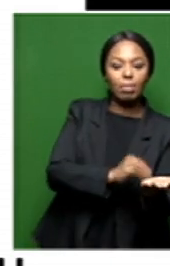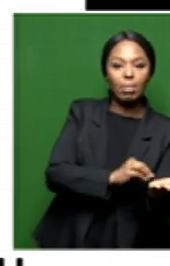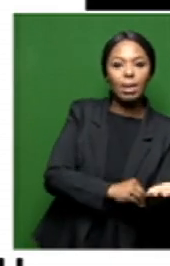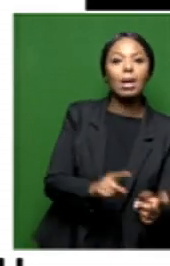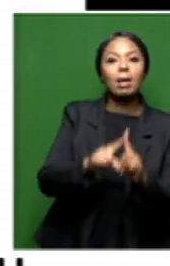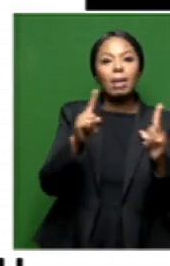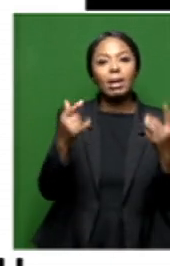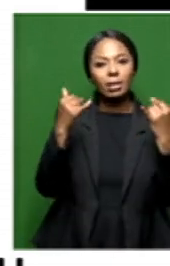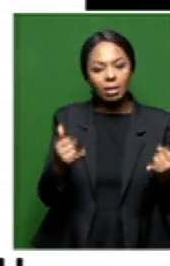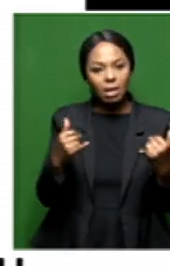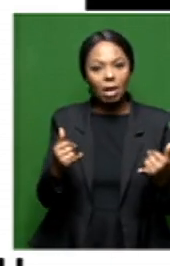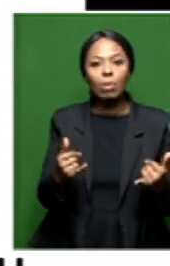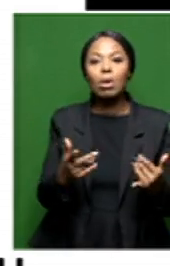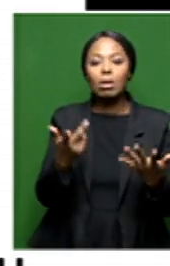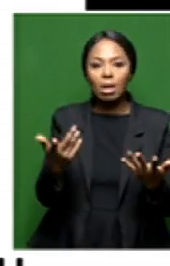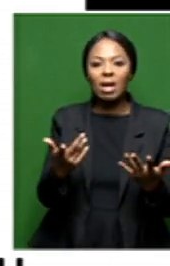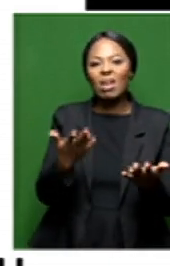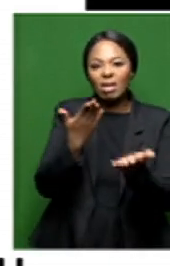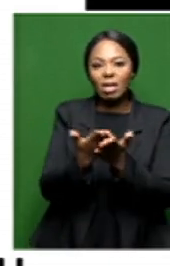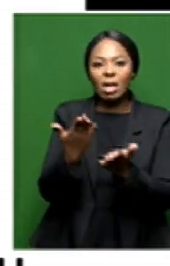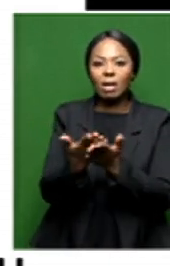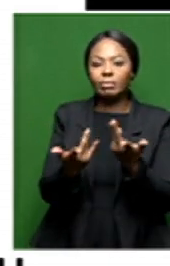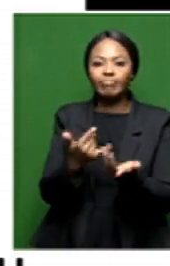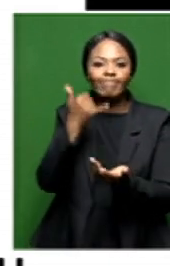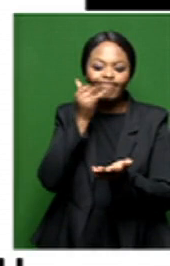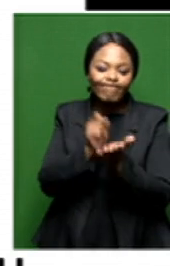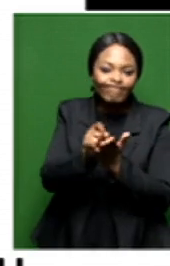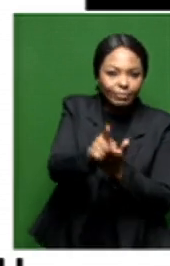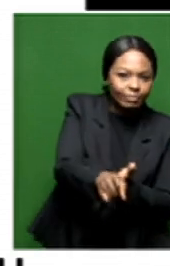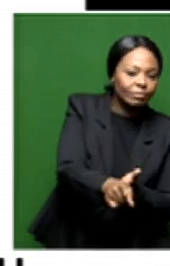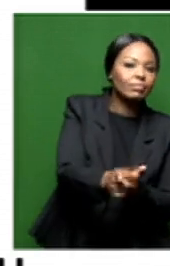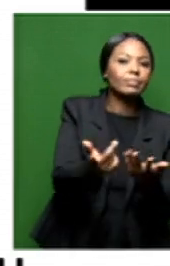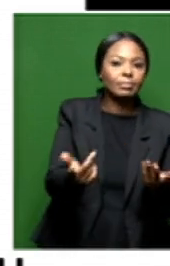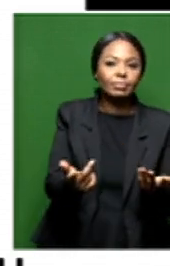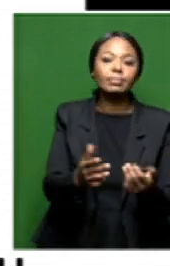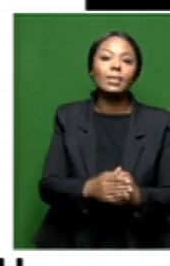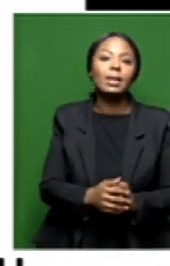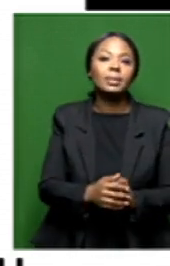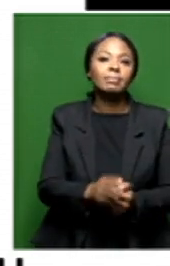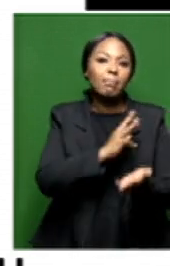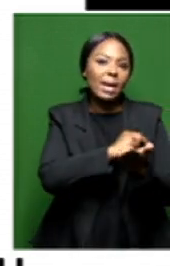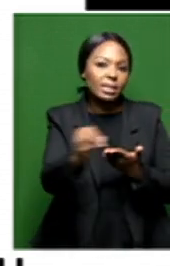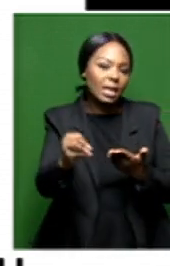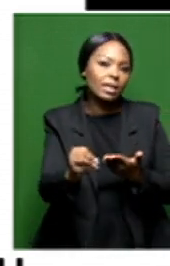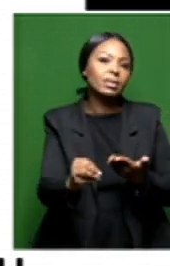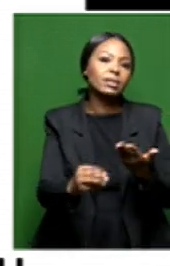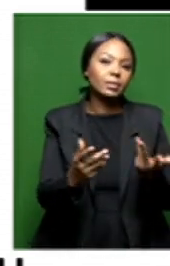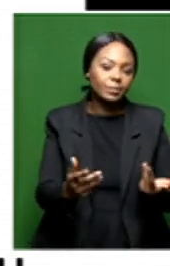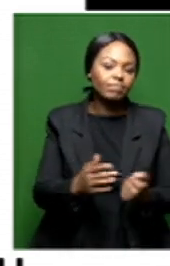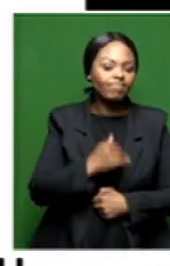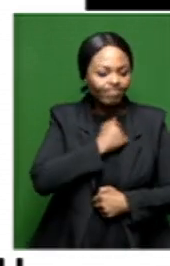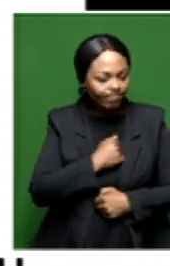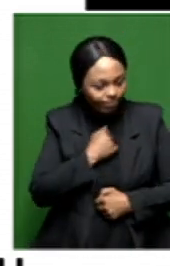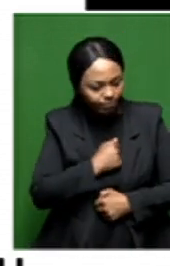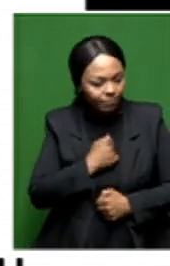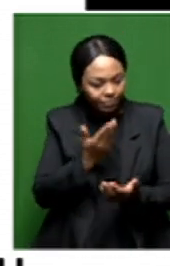platform through the city for people to send their messages of condolence to the family. But also we provided platform